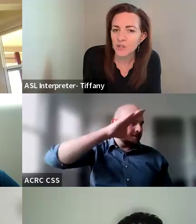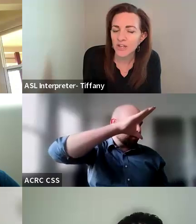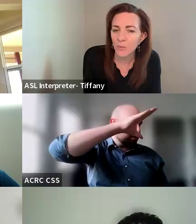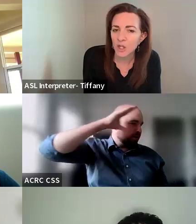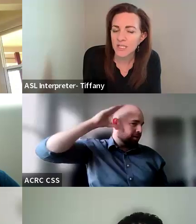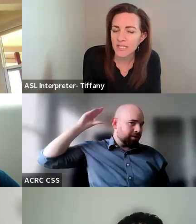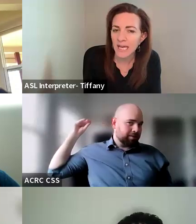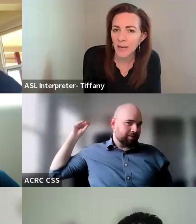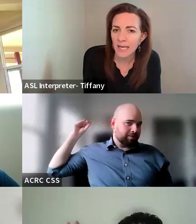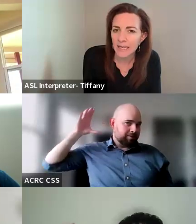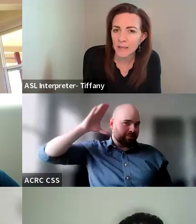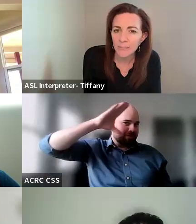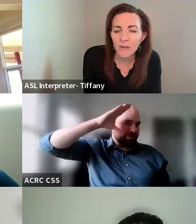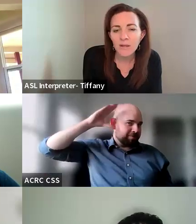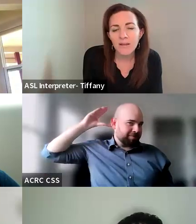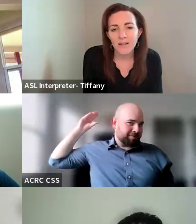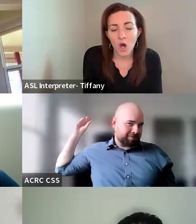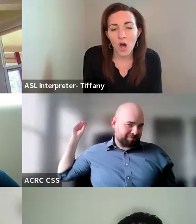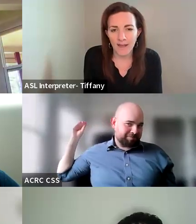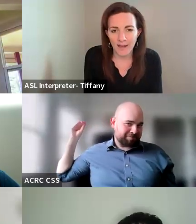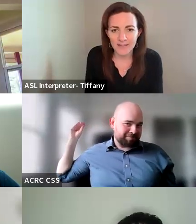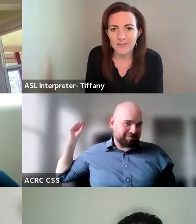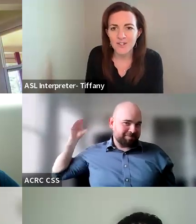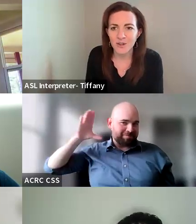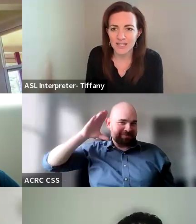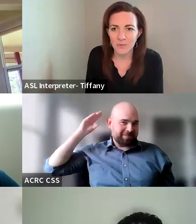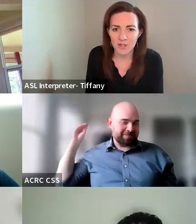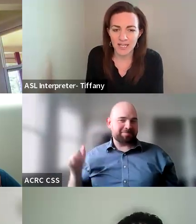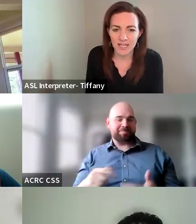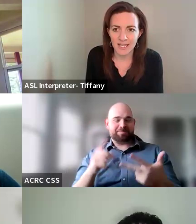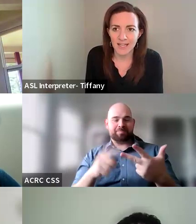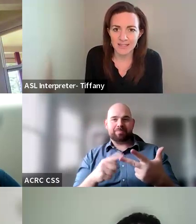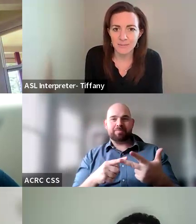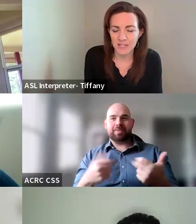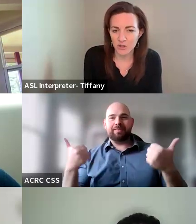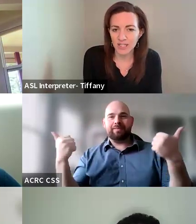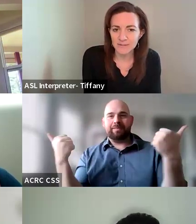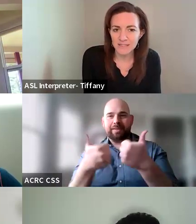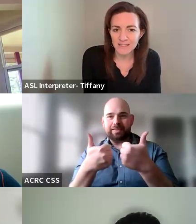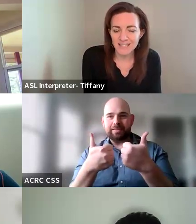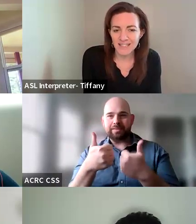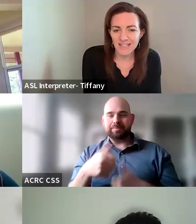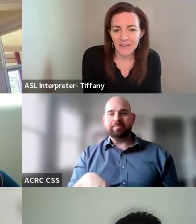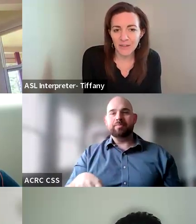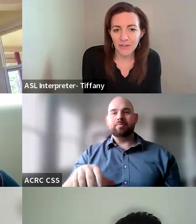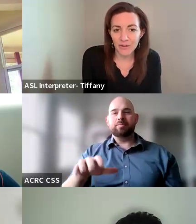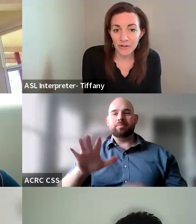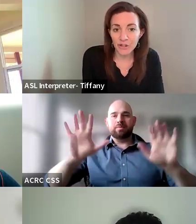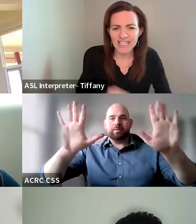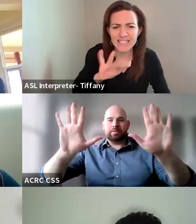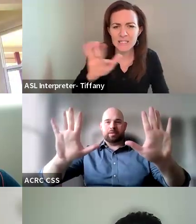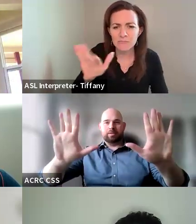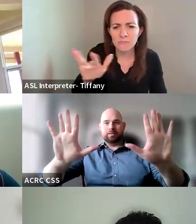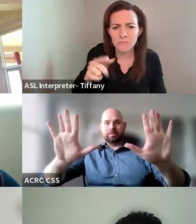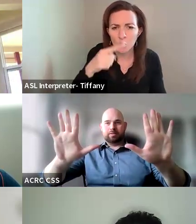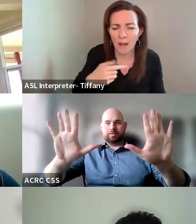man, of the Patriot, what it looks like behind him on the helmet. So that's why we're signing it like this, Patriot. And then